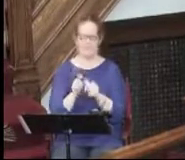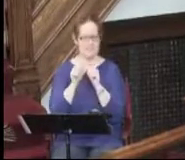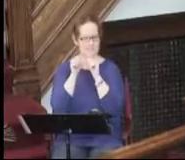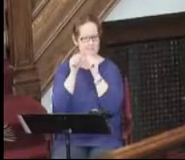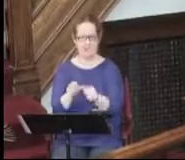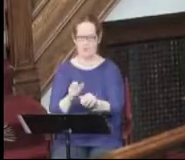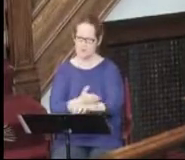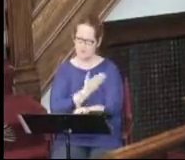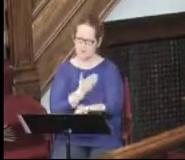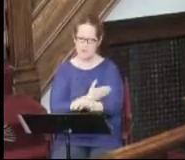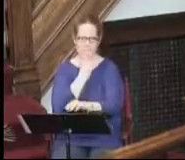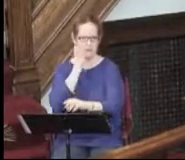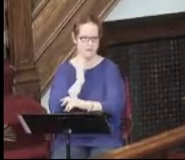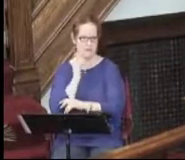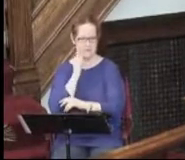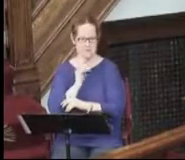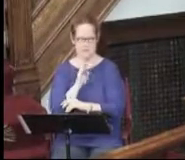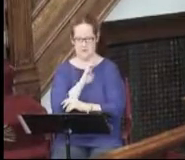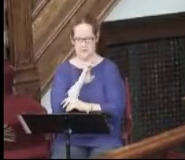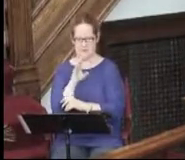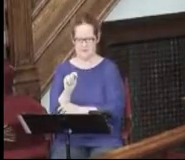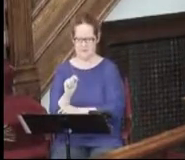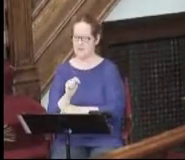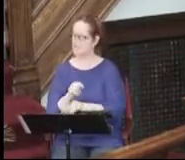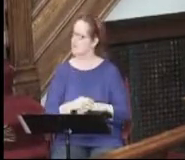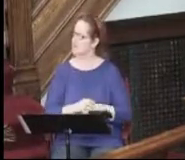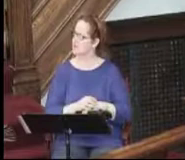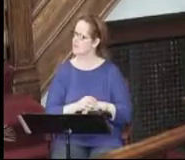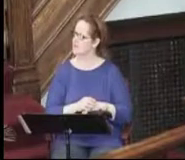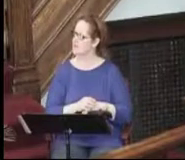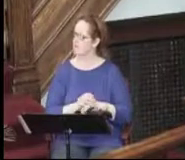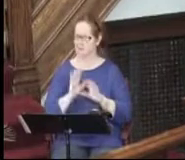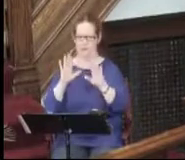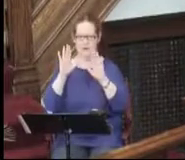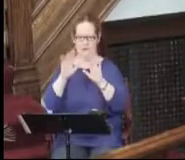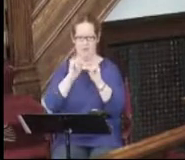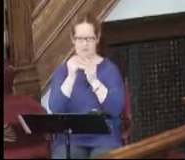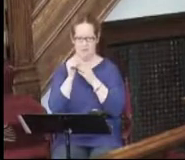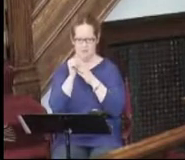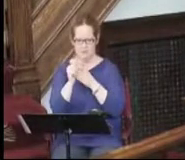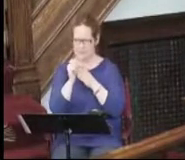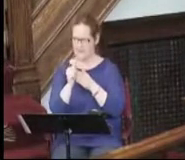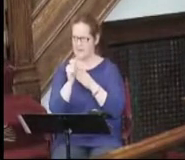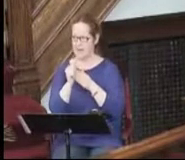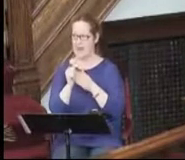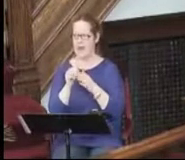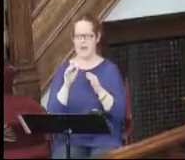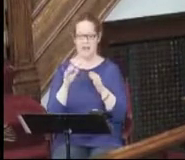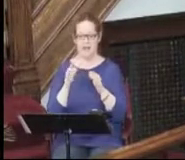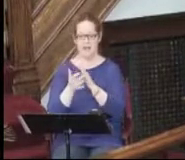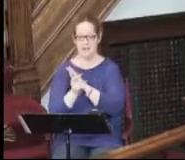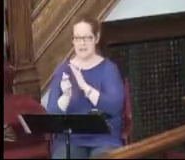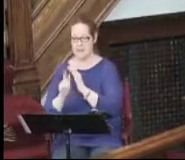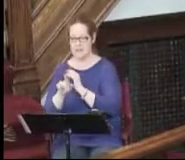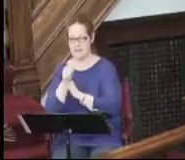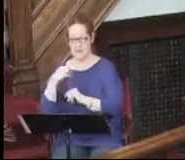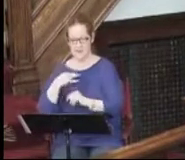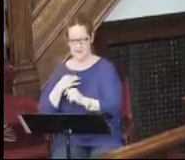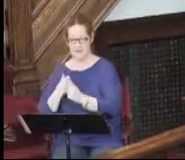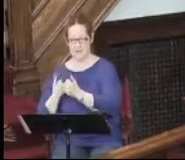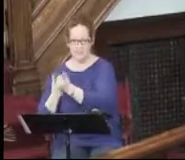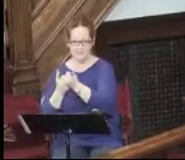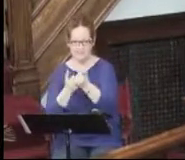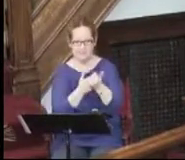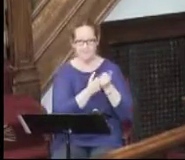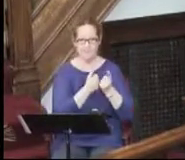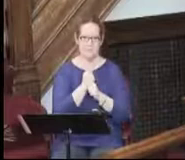to improve the experience that is MCC Toronto, a great team leader who rallies the talents of their fellow volunteers to make sure that